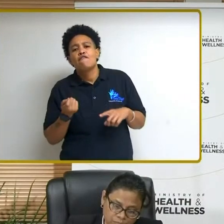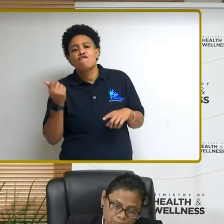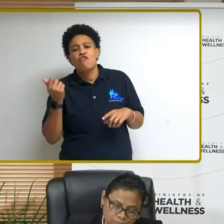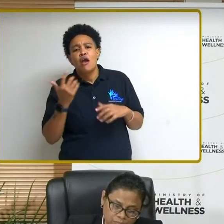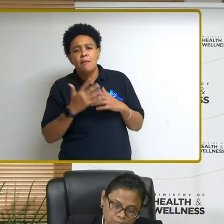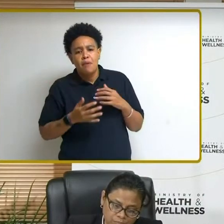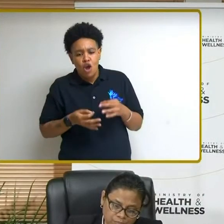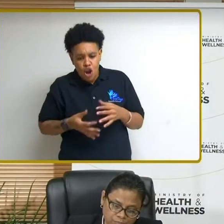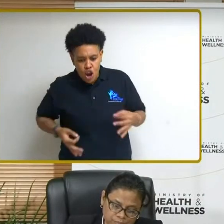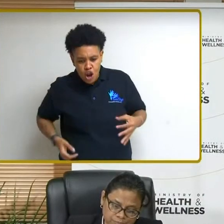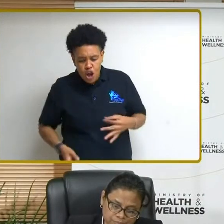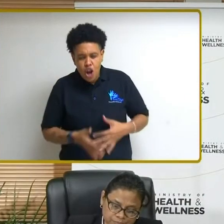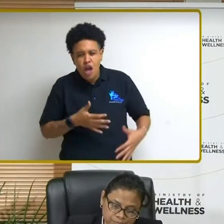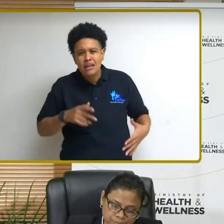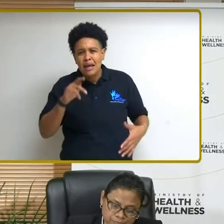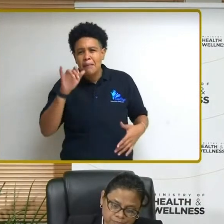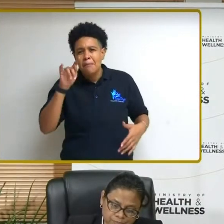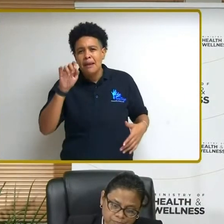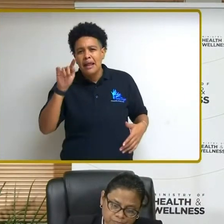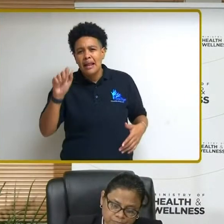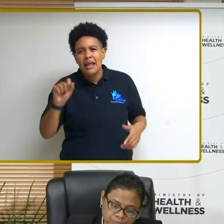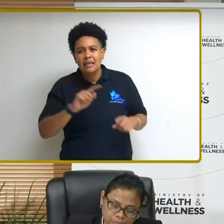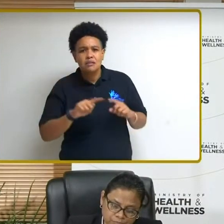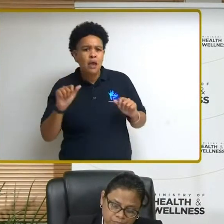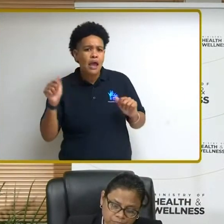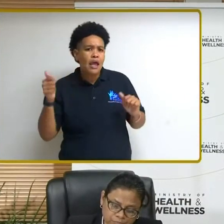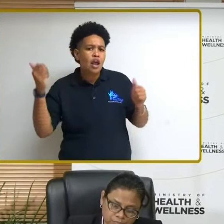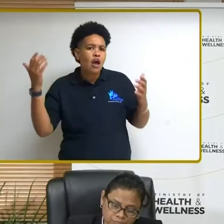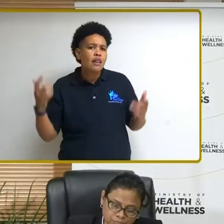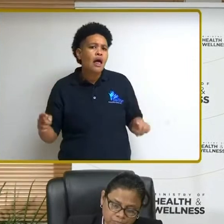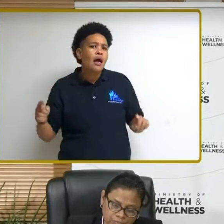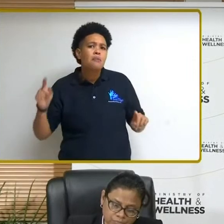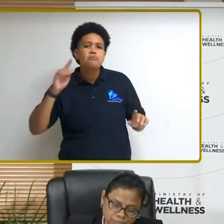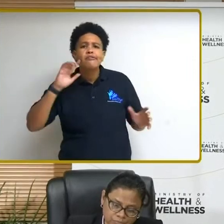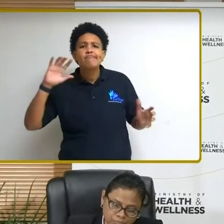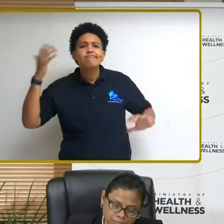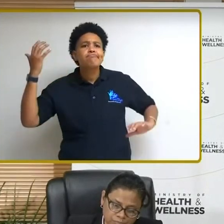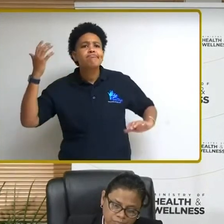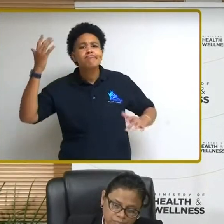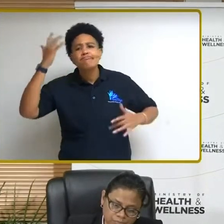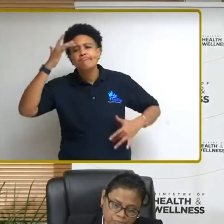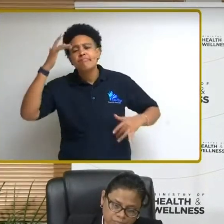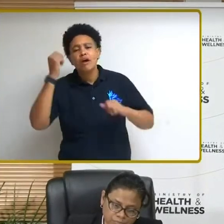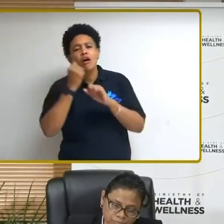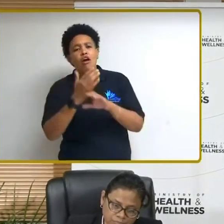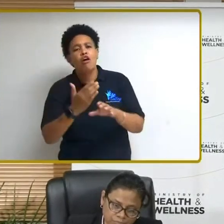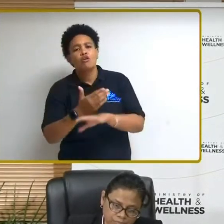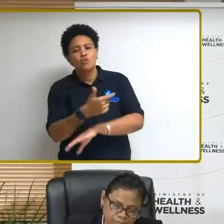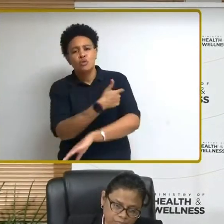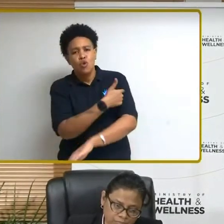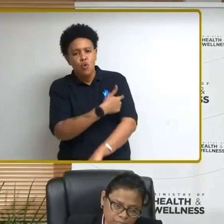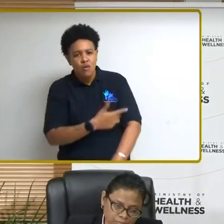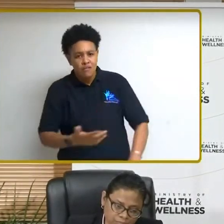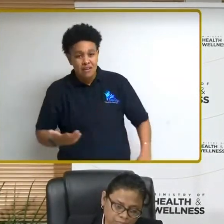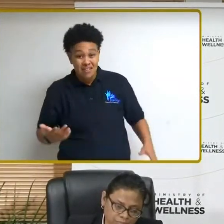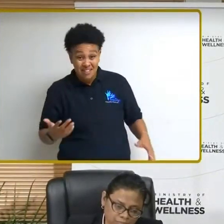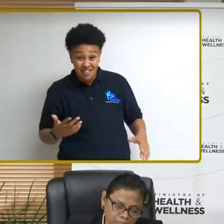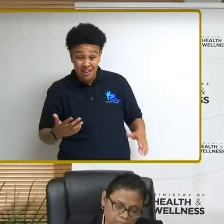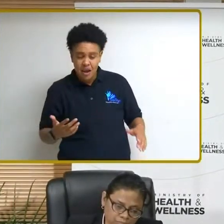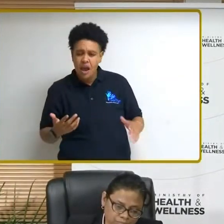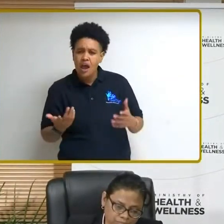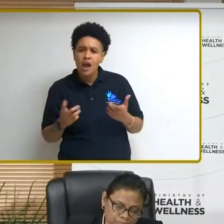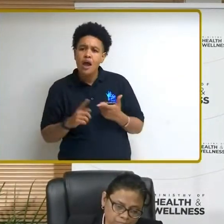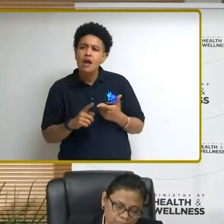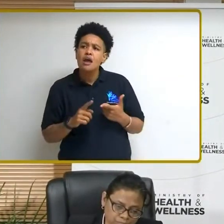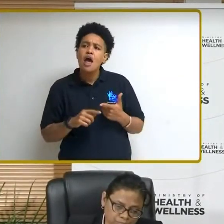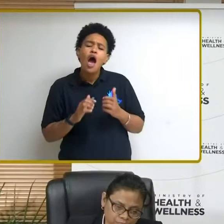clot and low platelets. However, are there any other cases of adverse effects other than the blood clots and low platelets? And